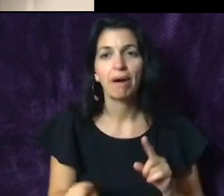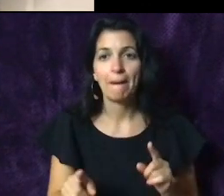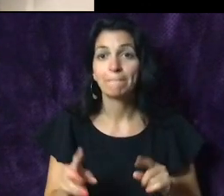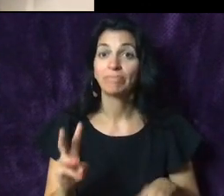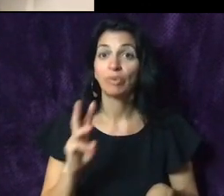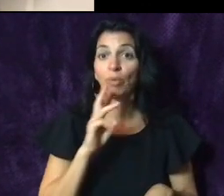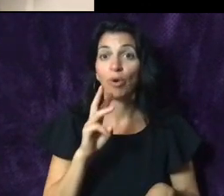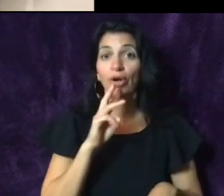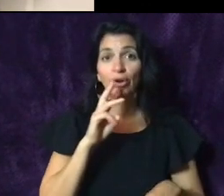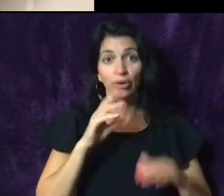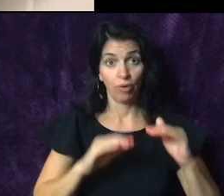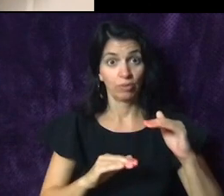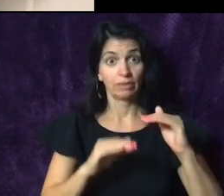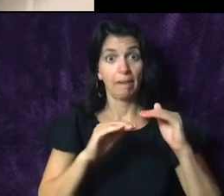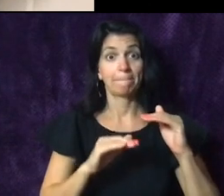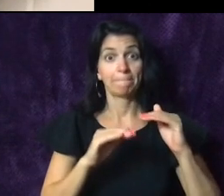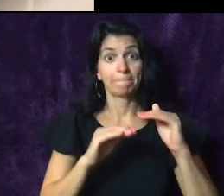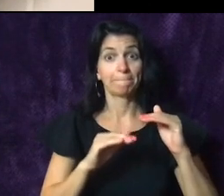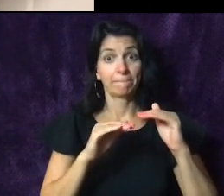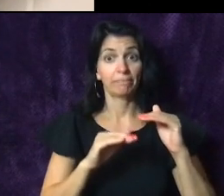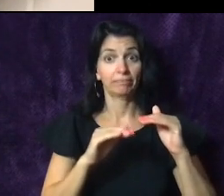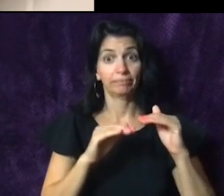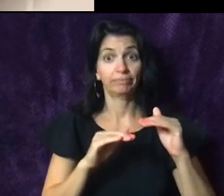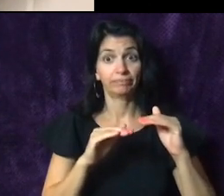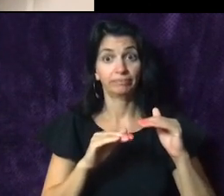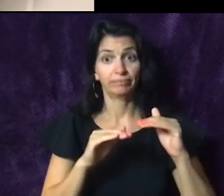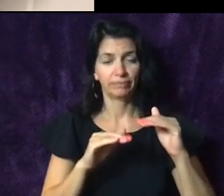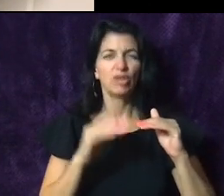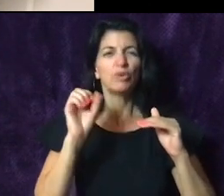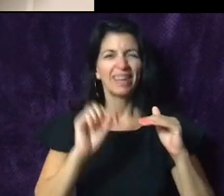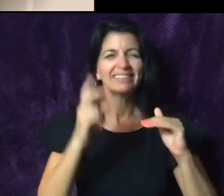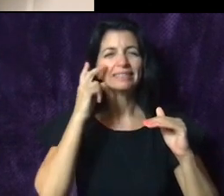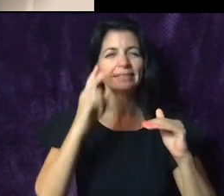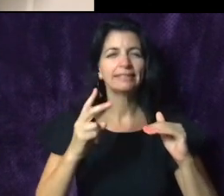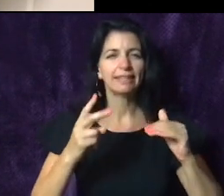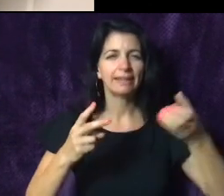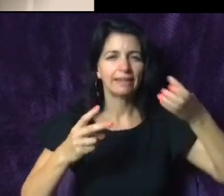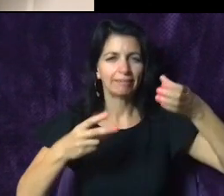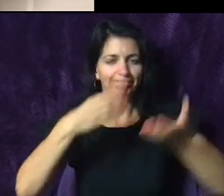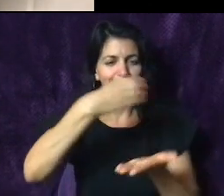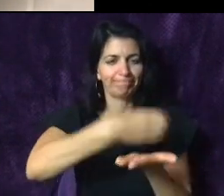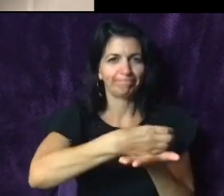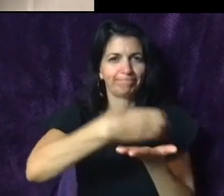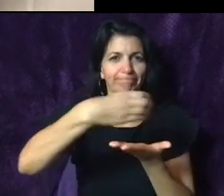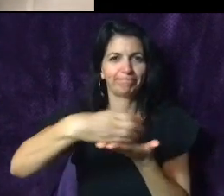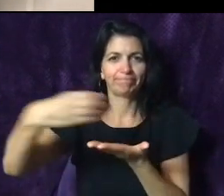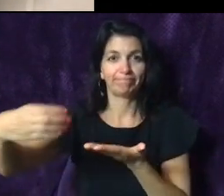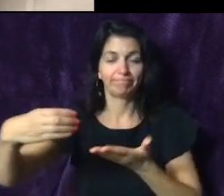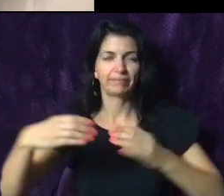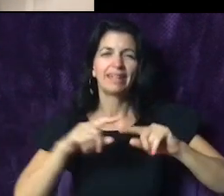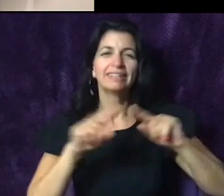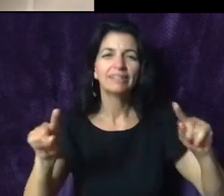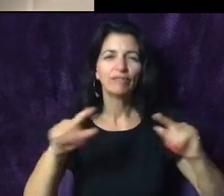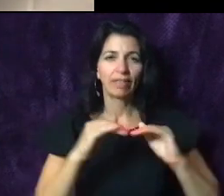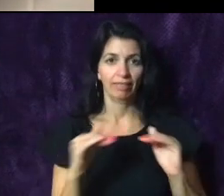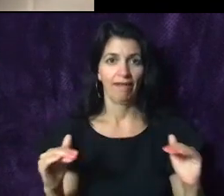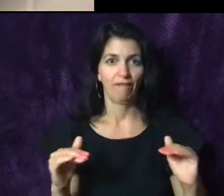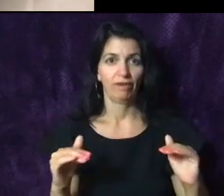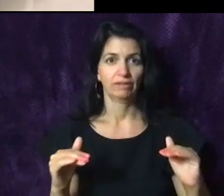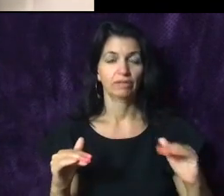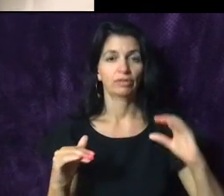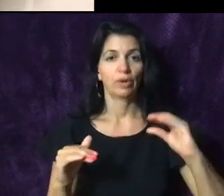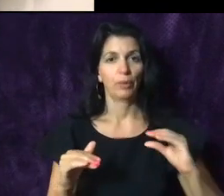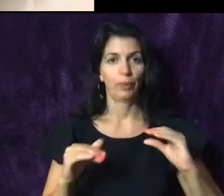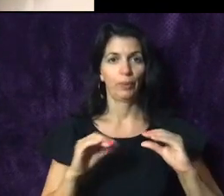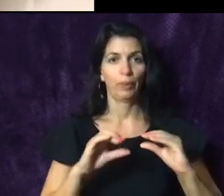here. This glass in the middle, the water goes up just a little lower. And then this glass right over here is empty. When I hit